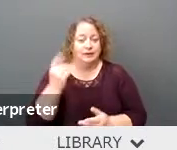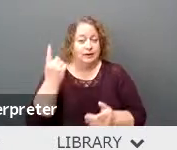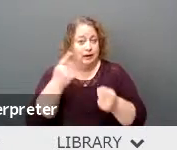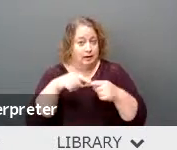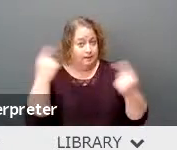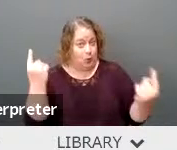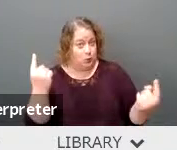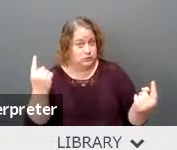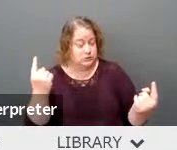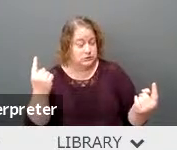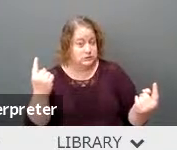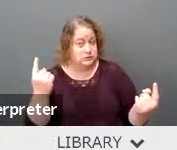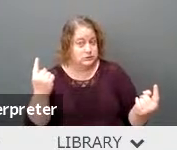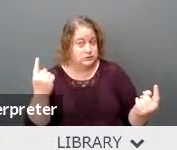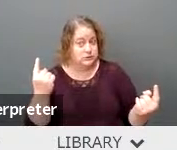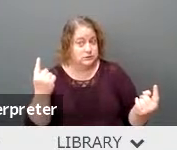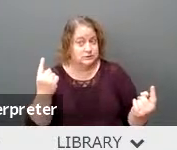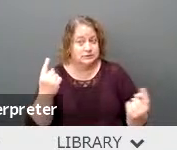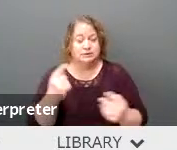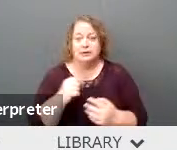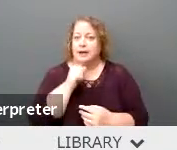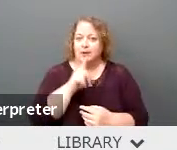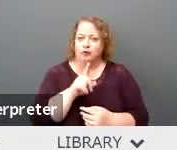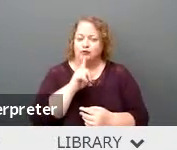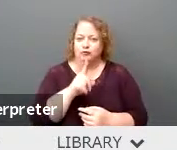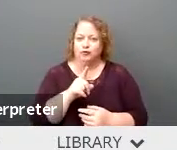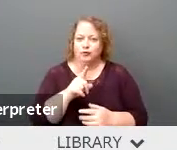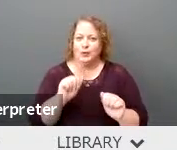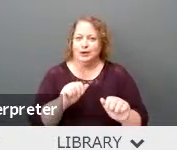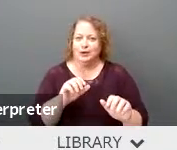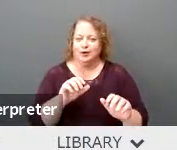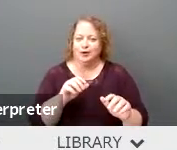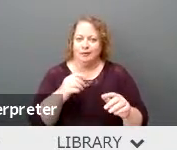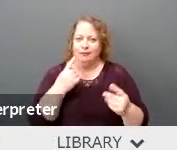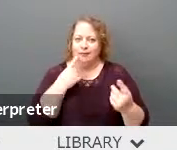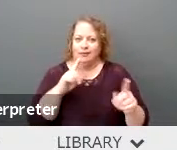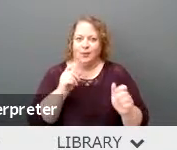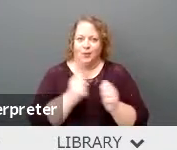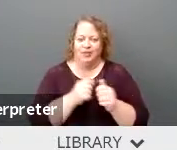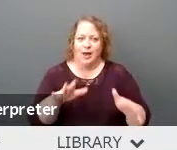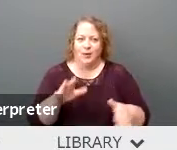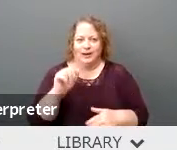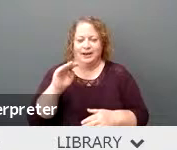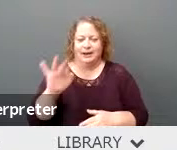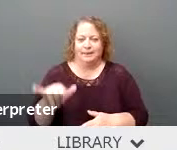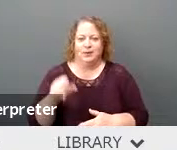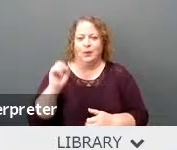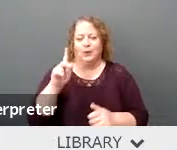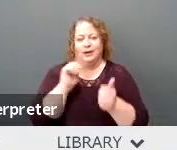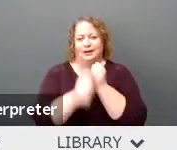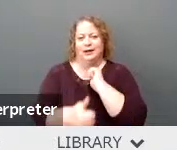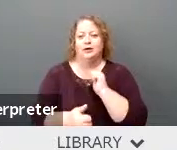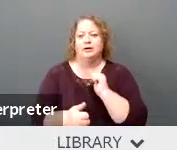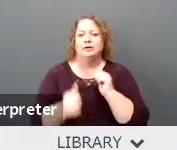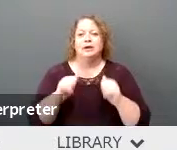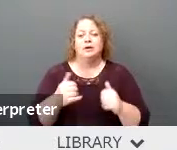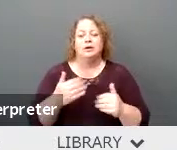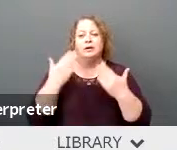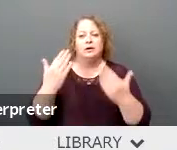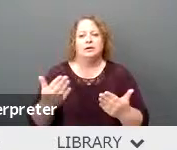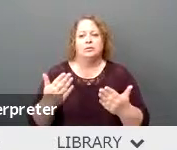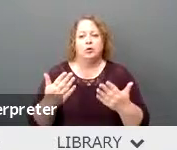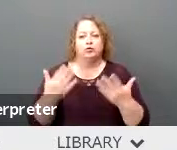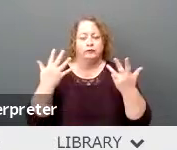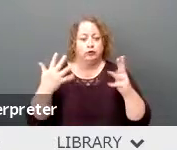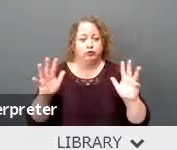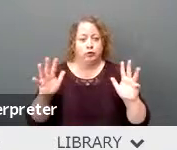All opposed? I'm not sure we could do without Amy here. Okay, motion carries. Can I have a motion for